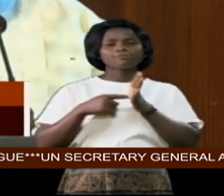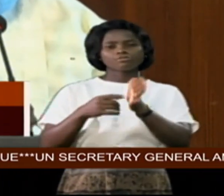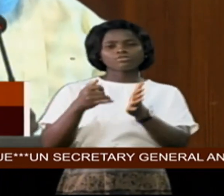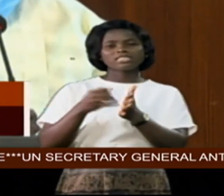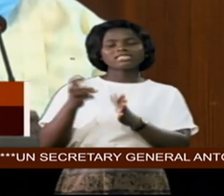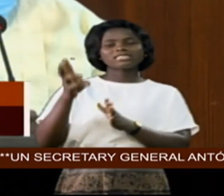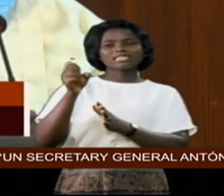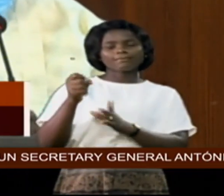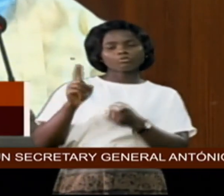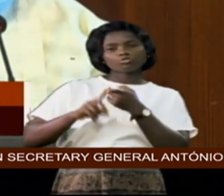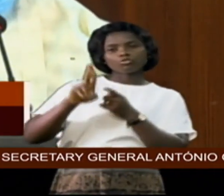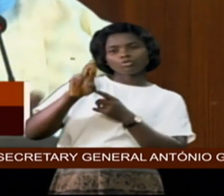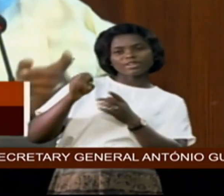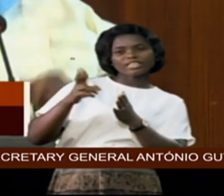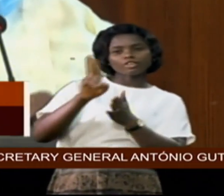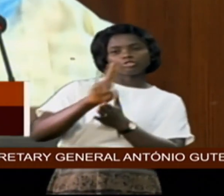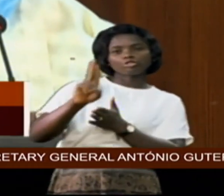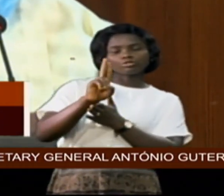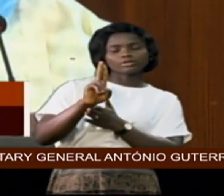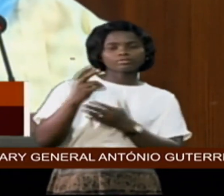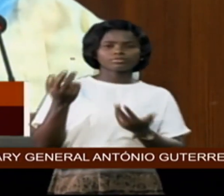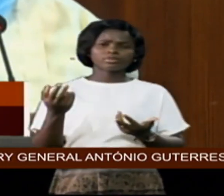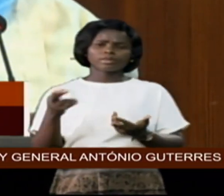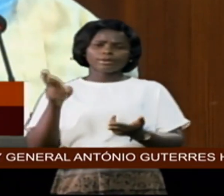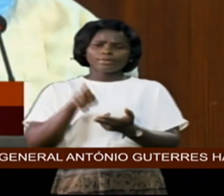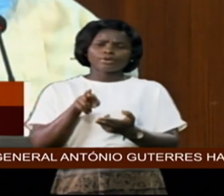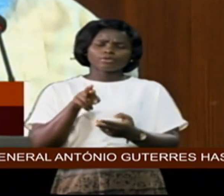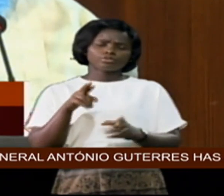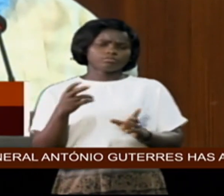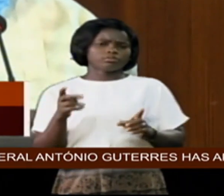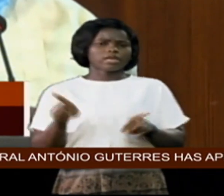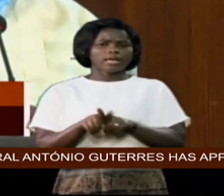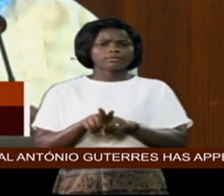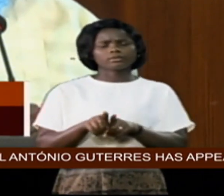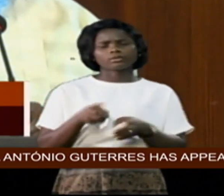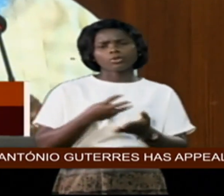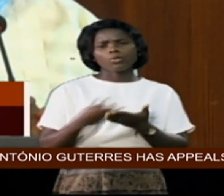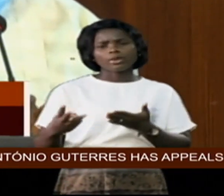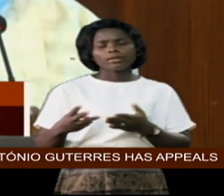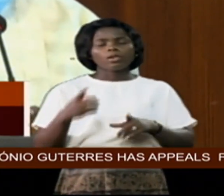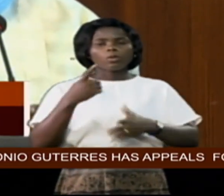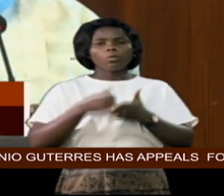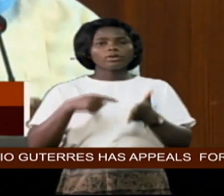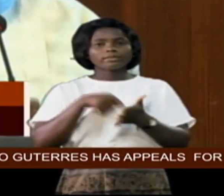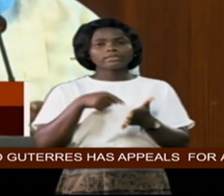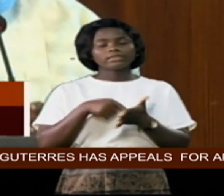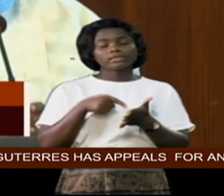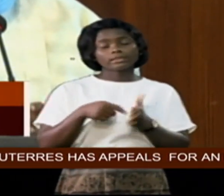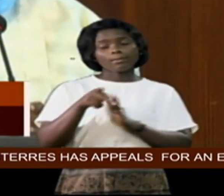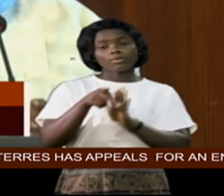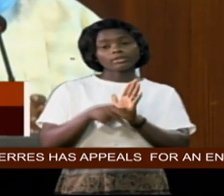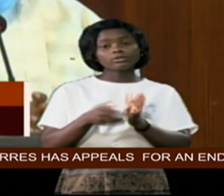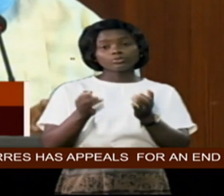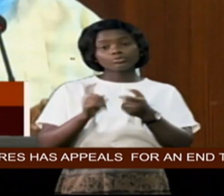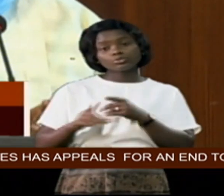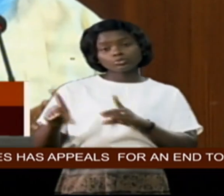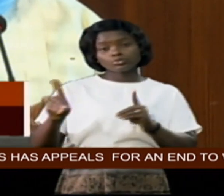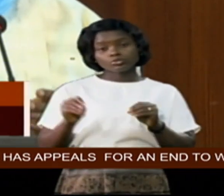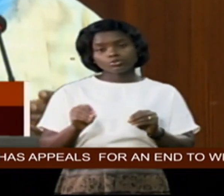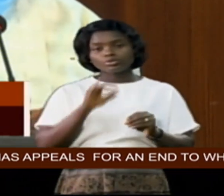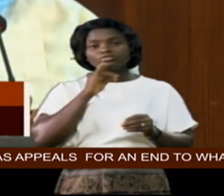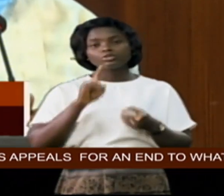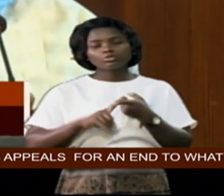to reuse, to reduction even as the waste. And what this policy seeks to do is